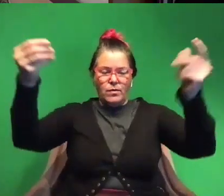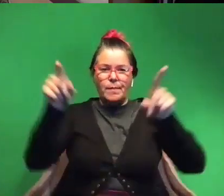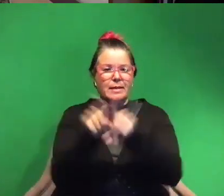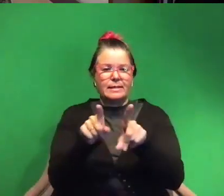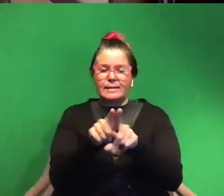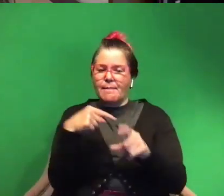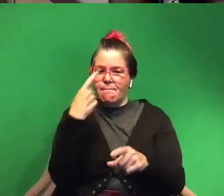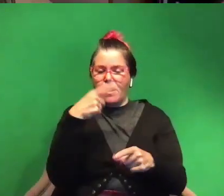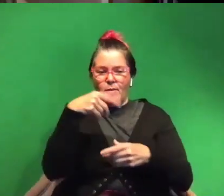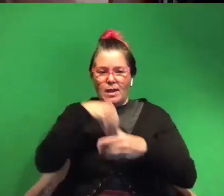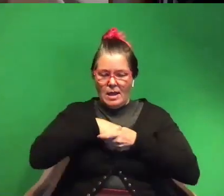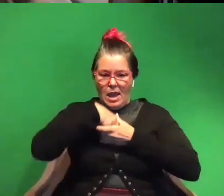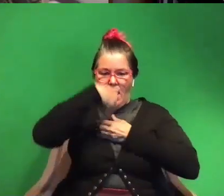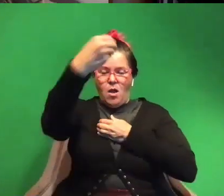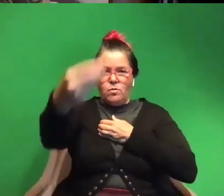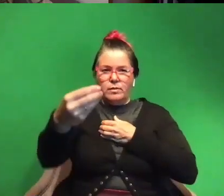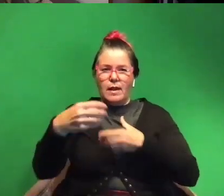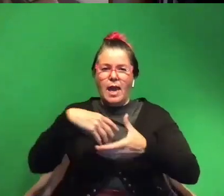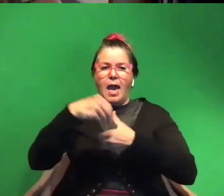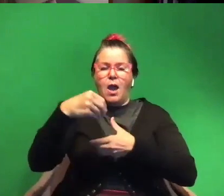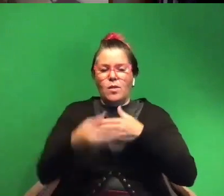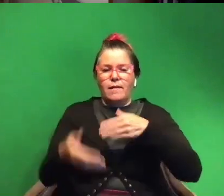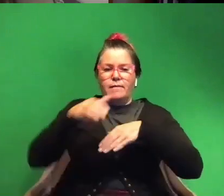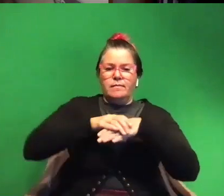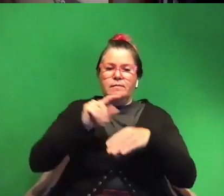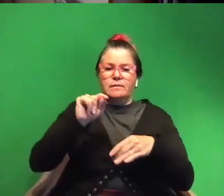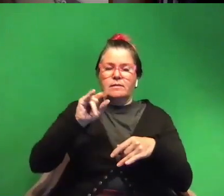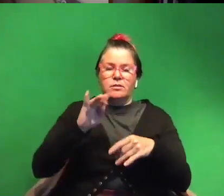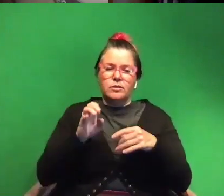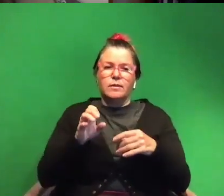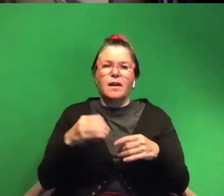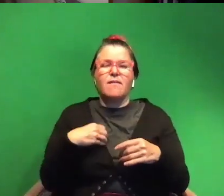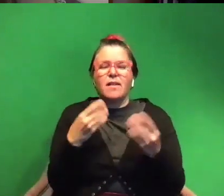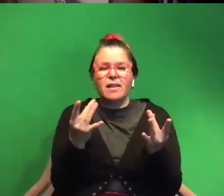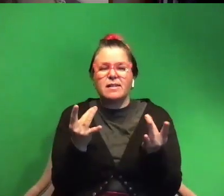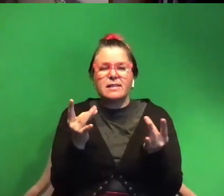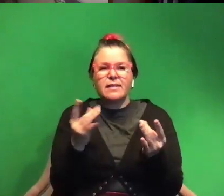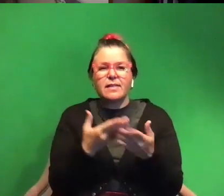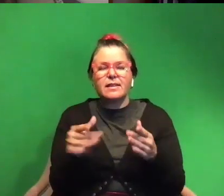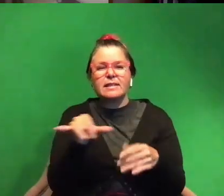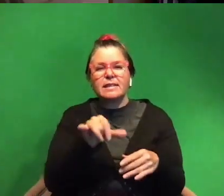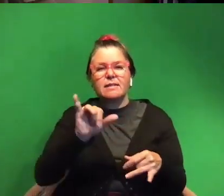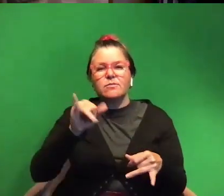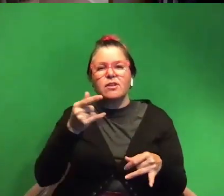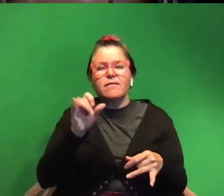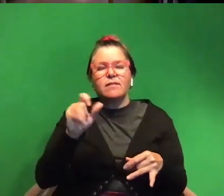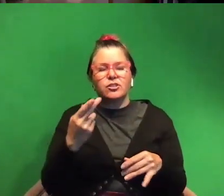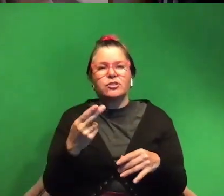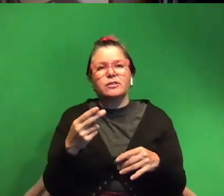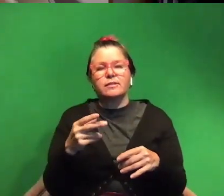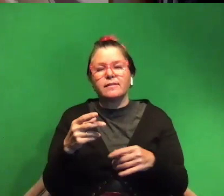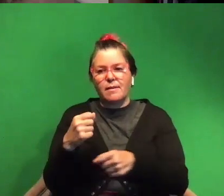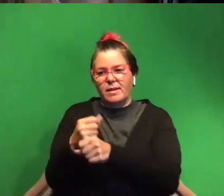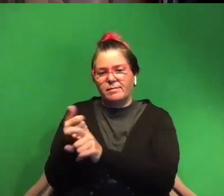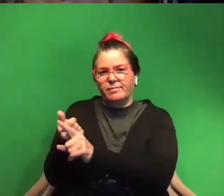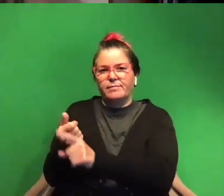mouth. And then they have an outer layer of tissue. And then they have this fun, that gooey stuff that's in jellyfish that makes them the jellyfish. It's